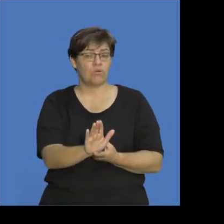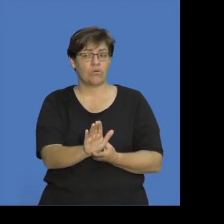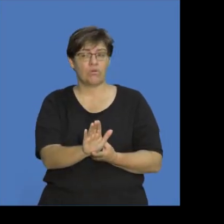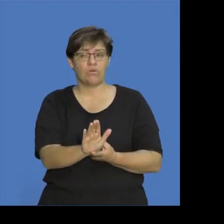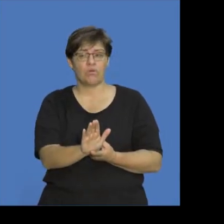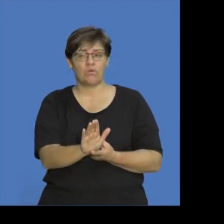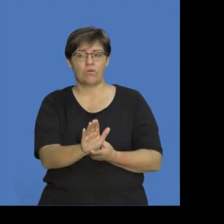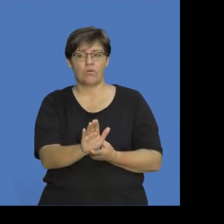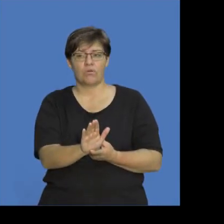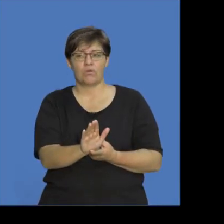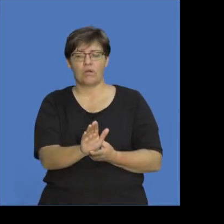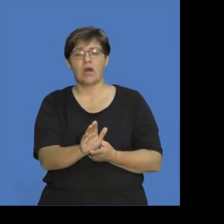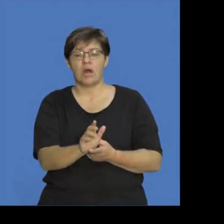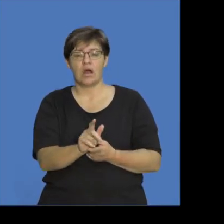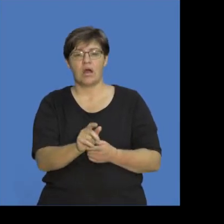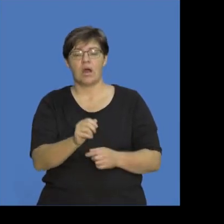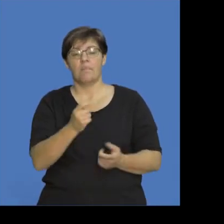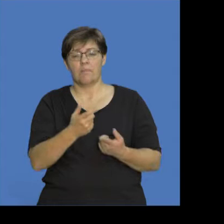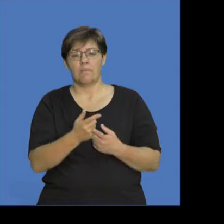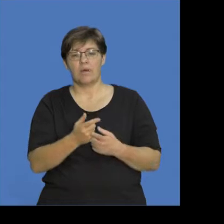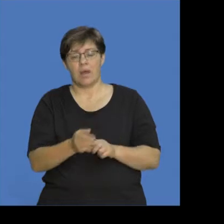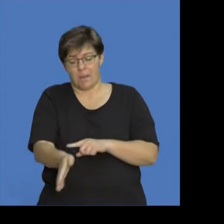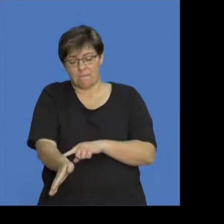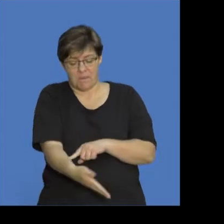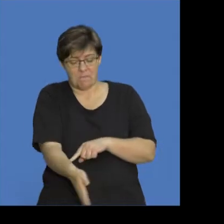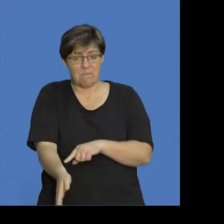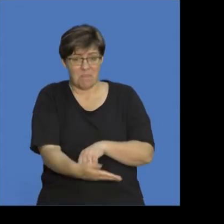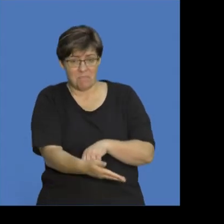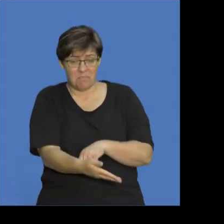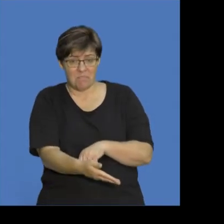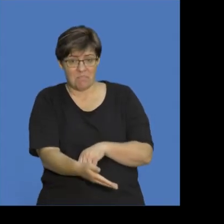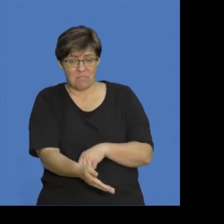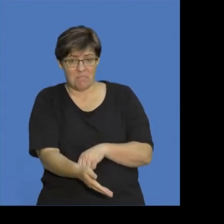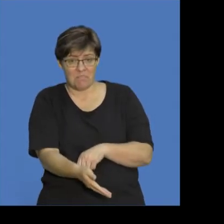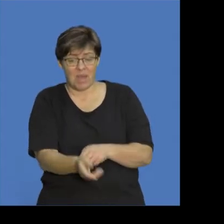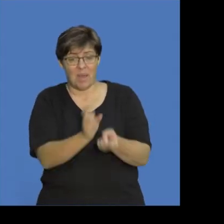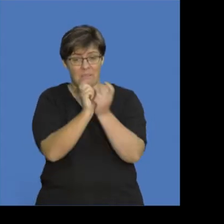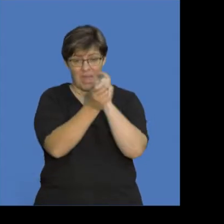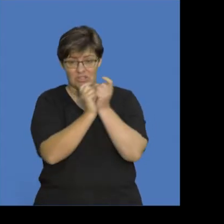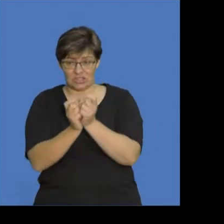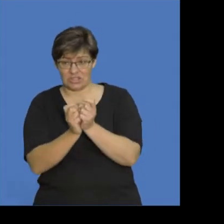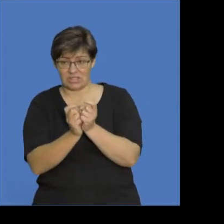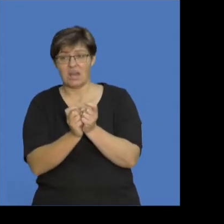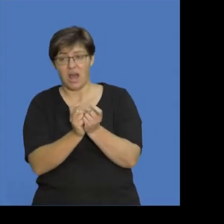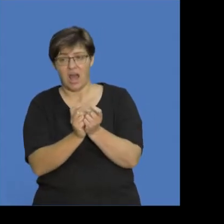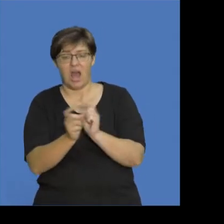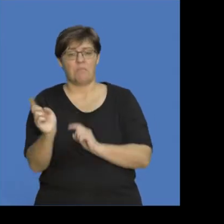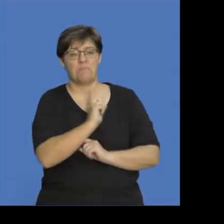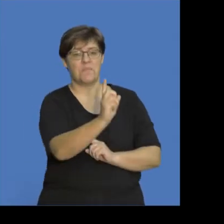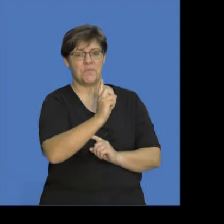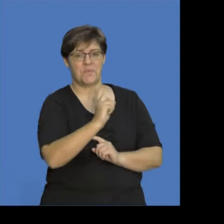of runs scored by an opening batsman during matches at last